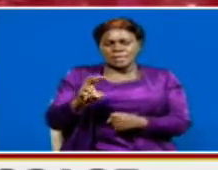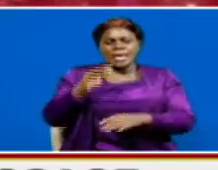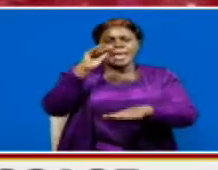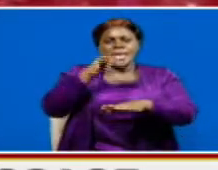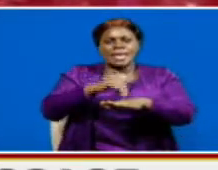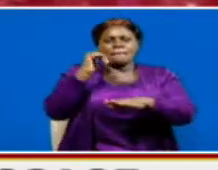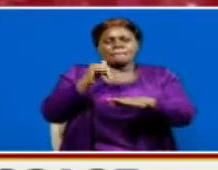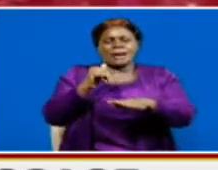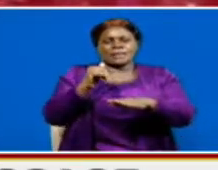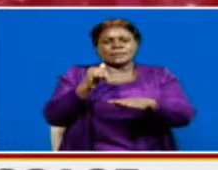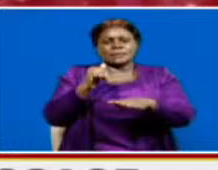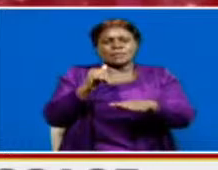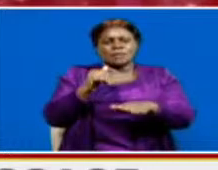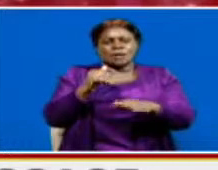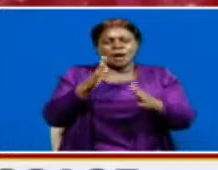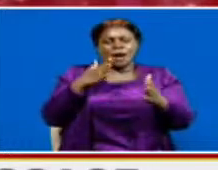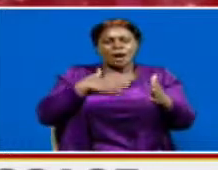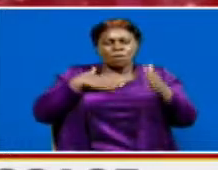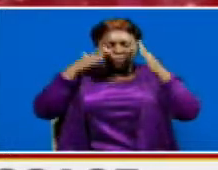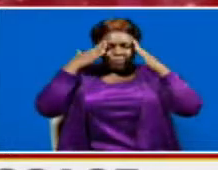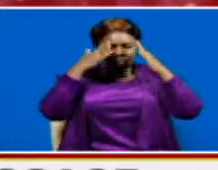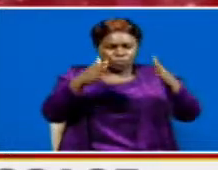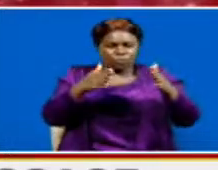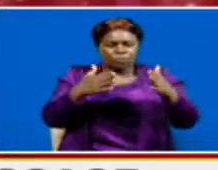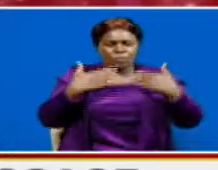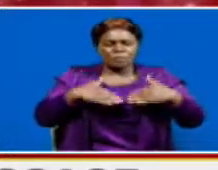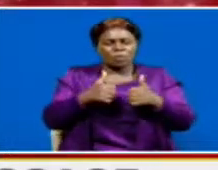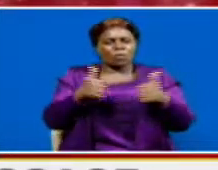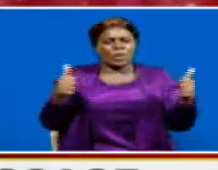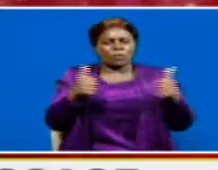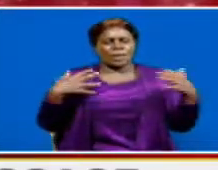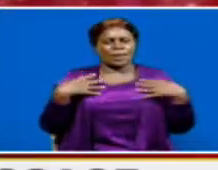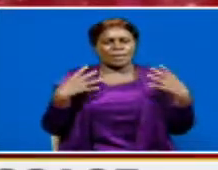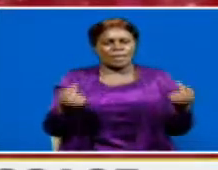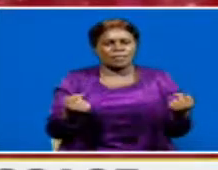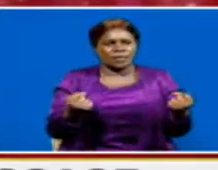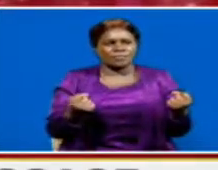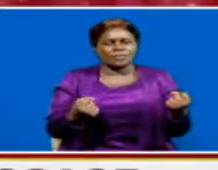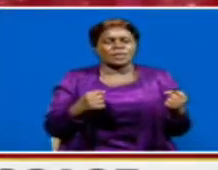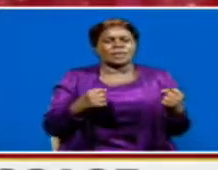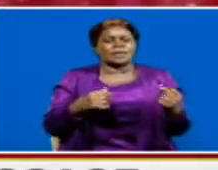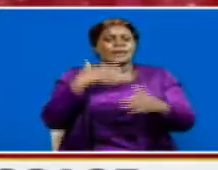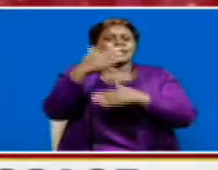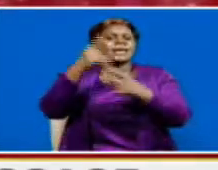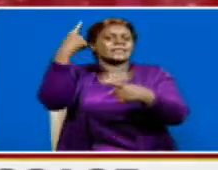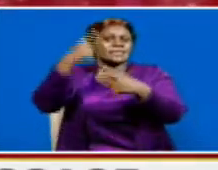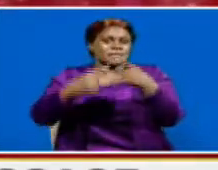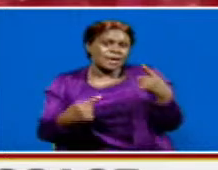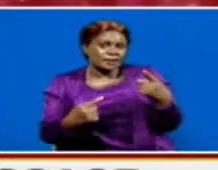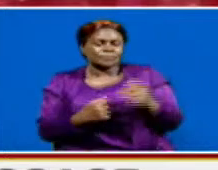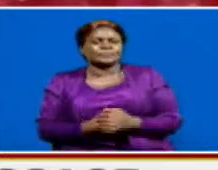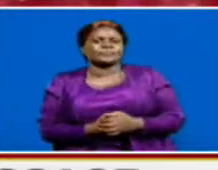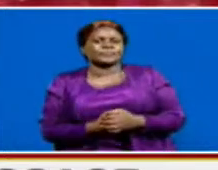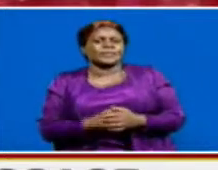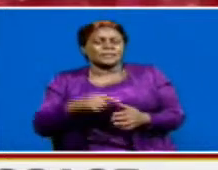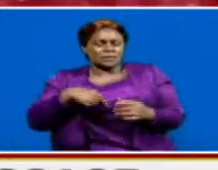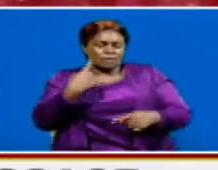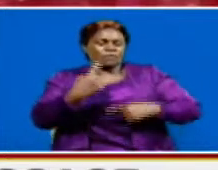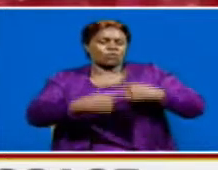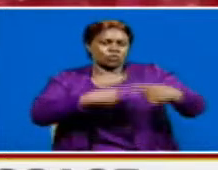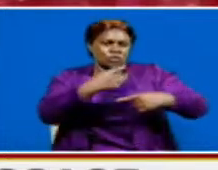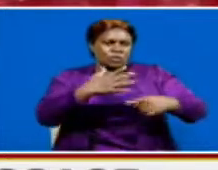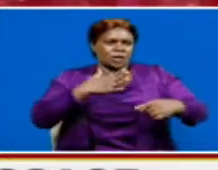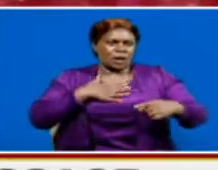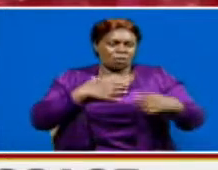impact of our dedication to the well-being of people. In the new year, we continue